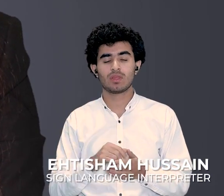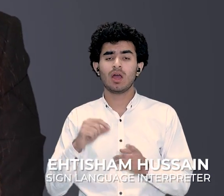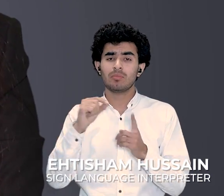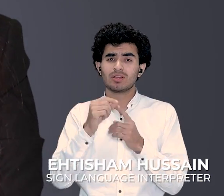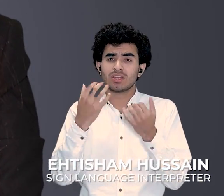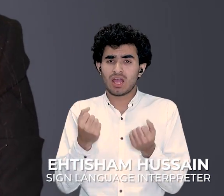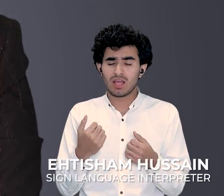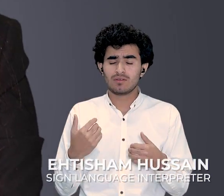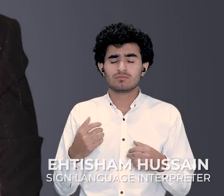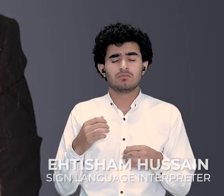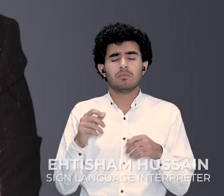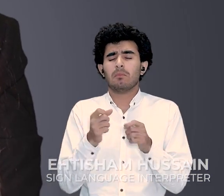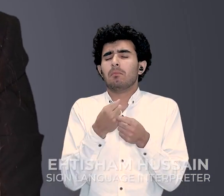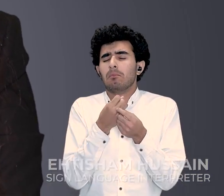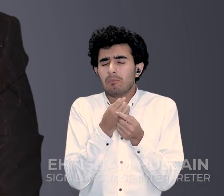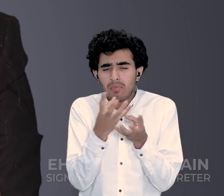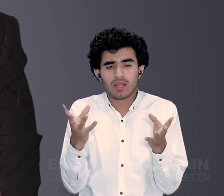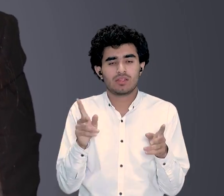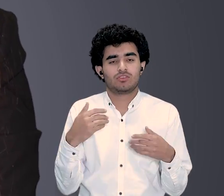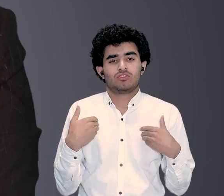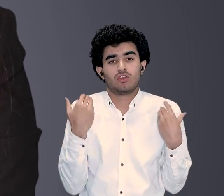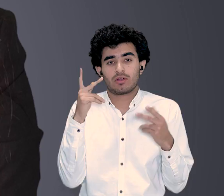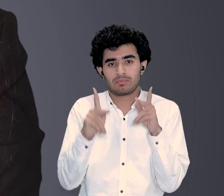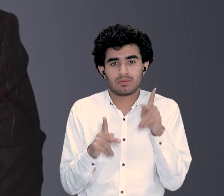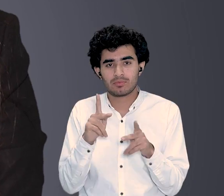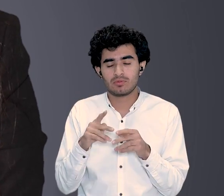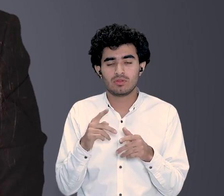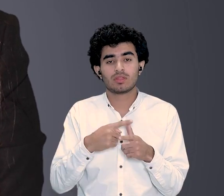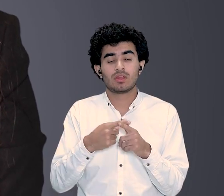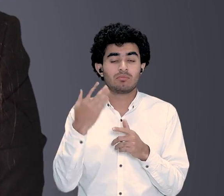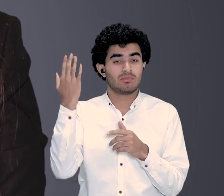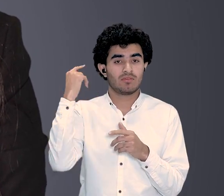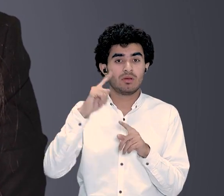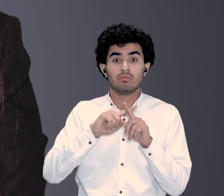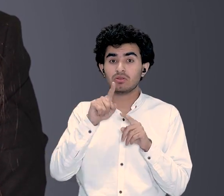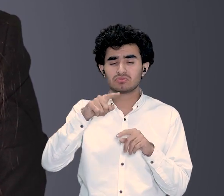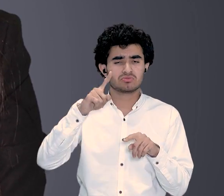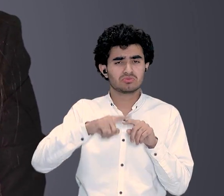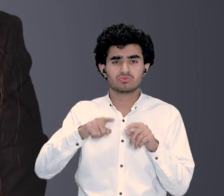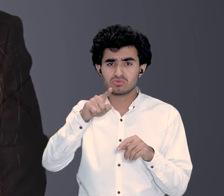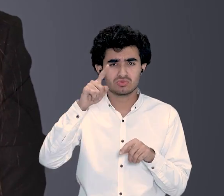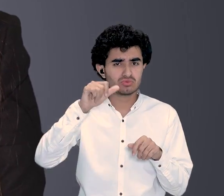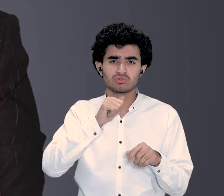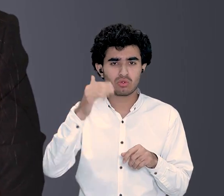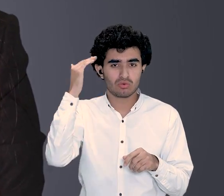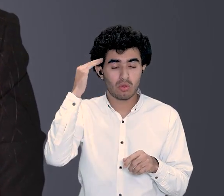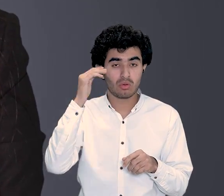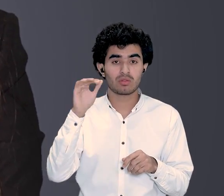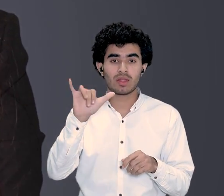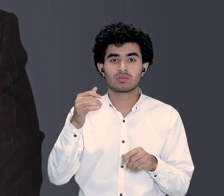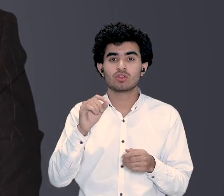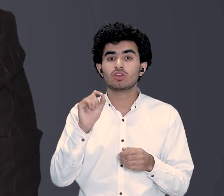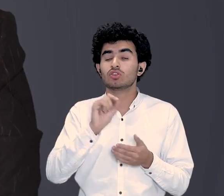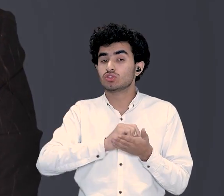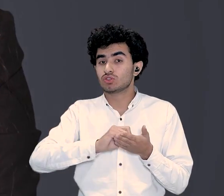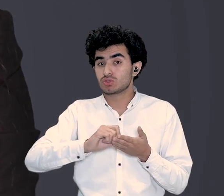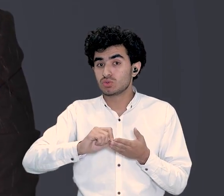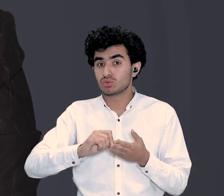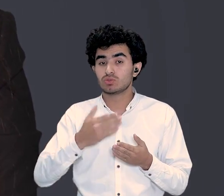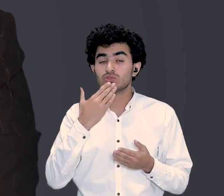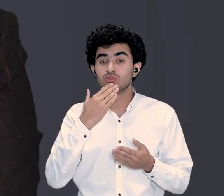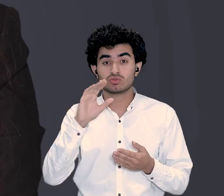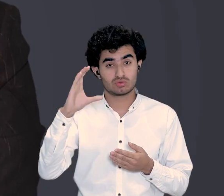country. But what you might not know is that schools don't quite know how to prepare you. Schools are failing us not because